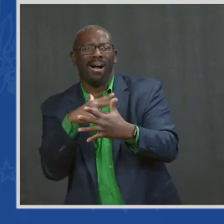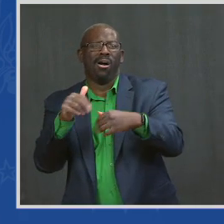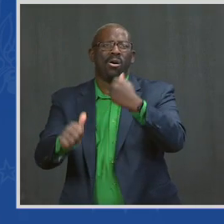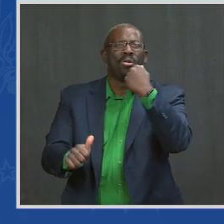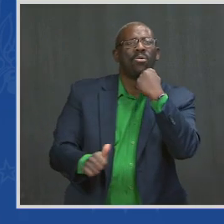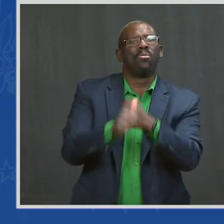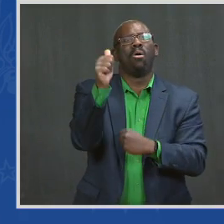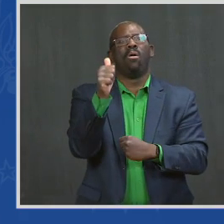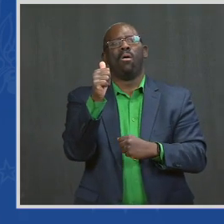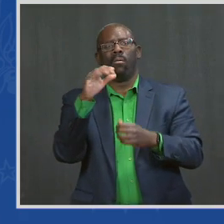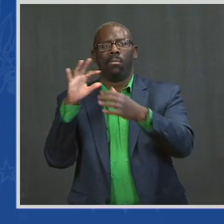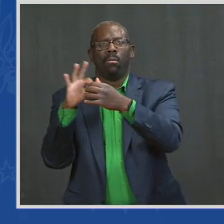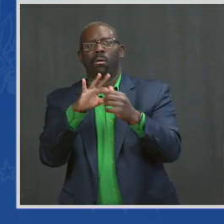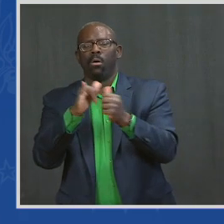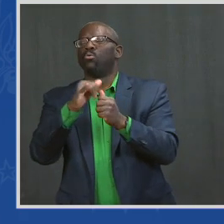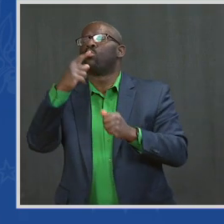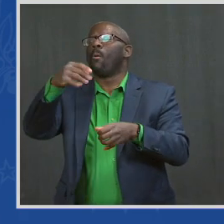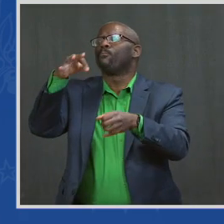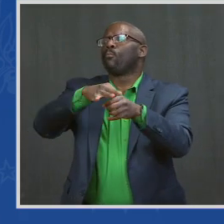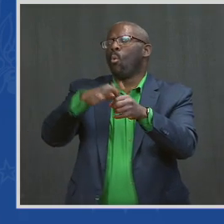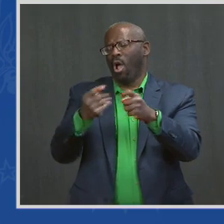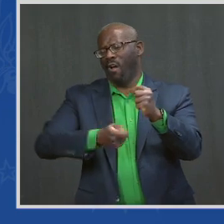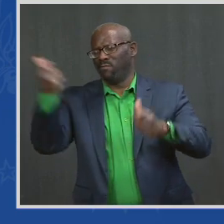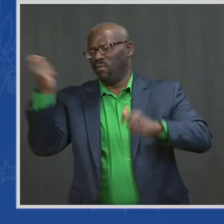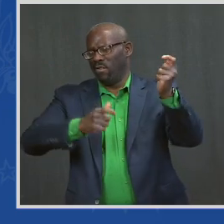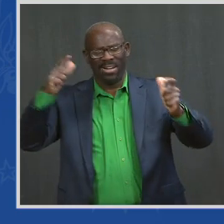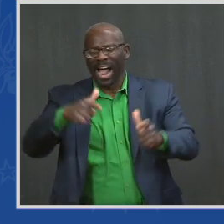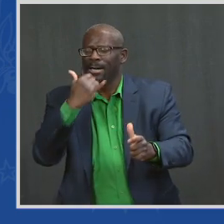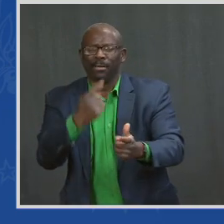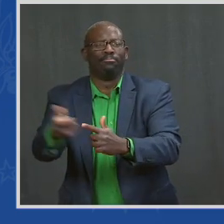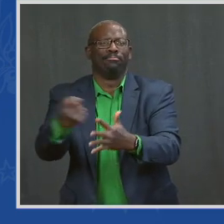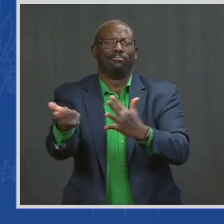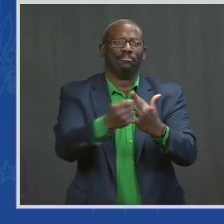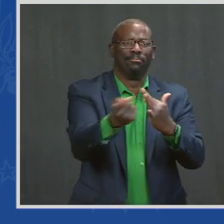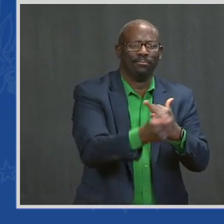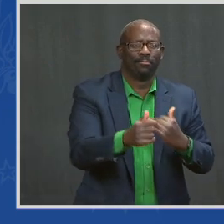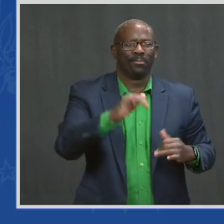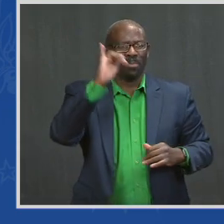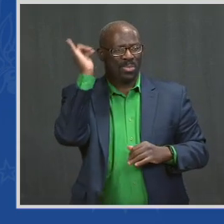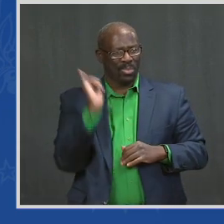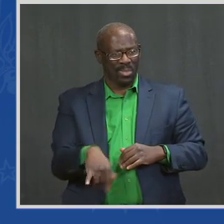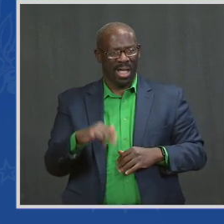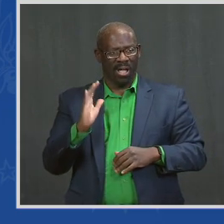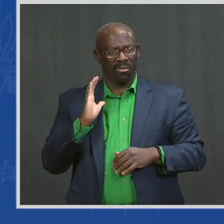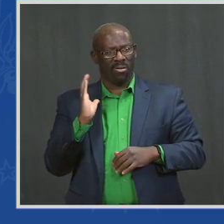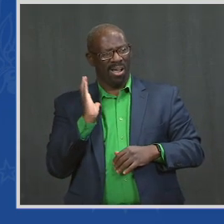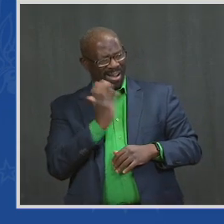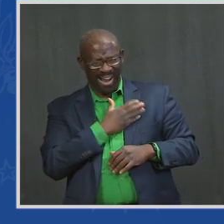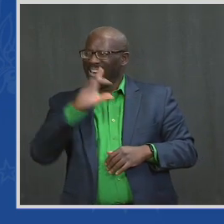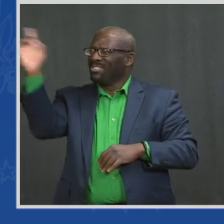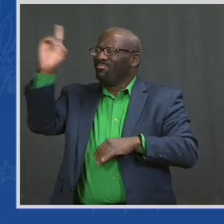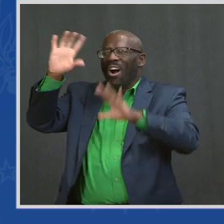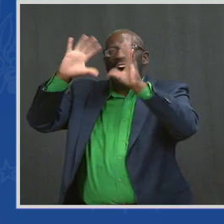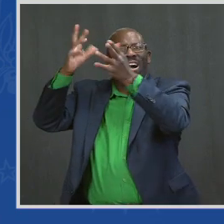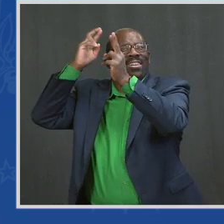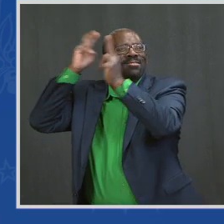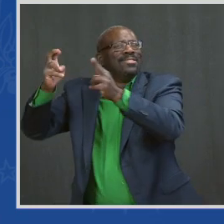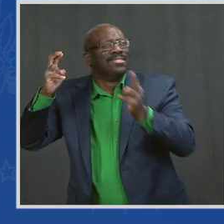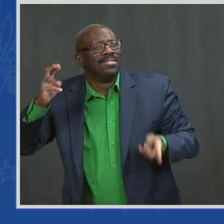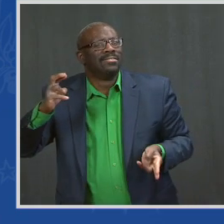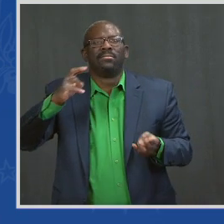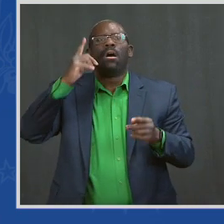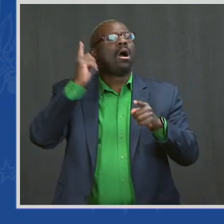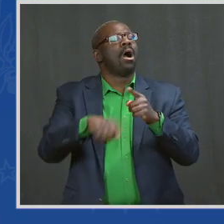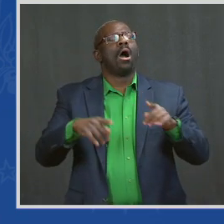An assault that offends the very democracy, our very democracy. We can't rest till the promise of equality is fulfilled for every one of us